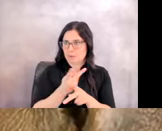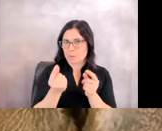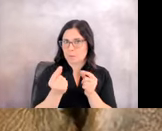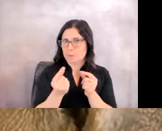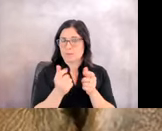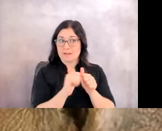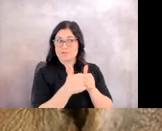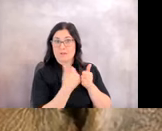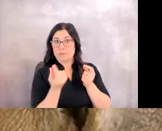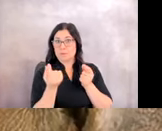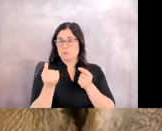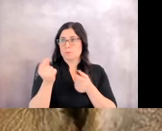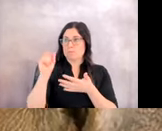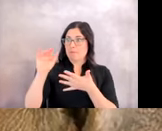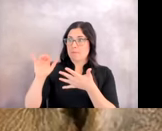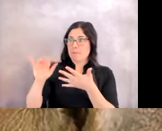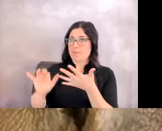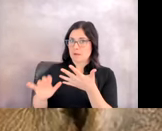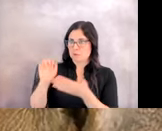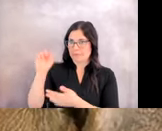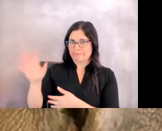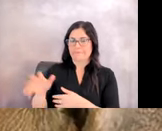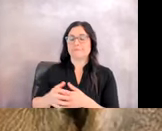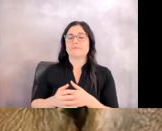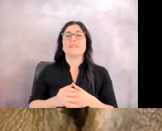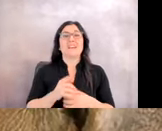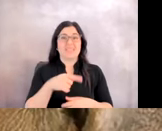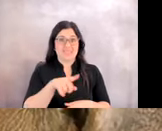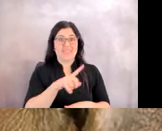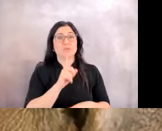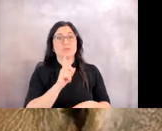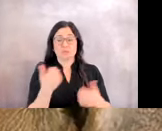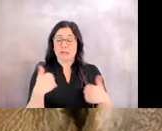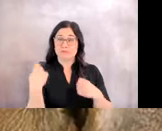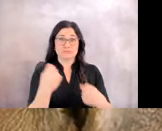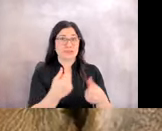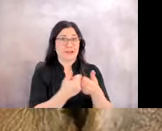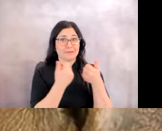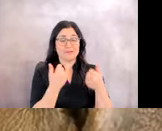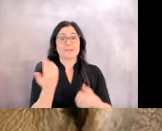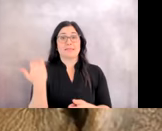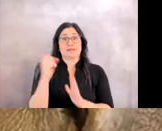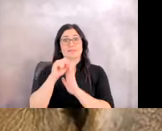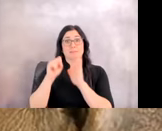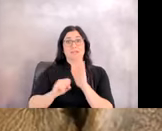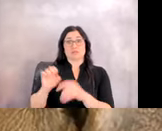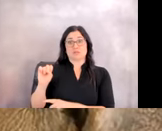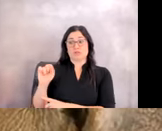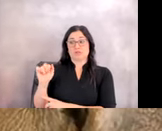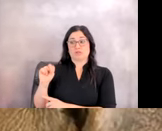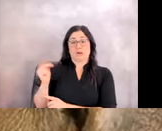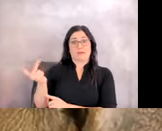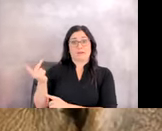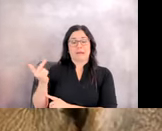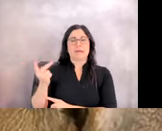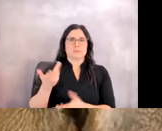those challenges. And they are challenges. I mean, they are challenges. Last semester, and Sean and I were